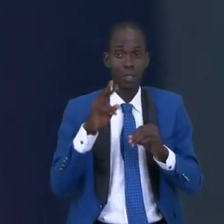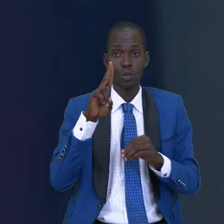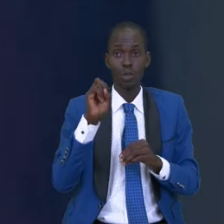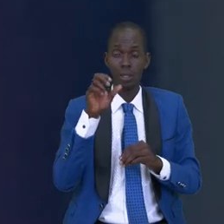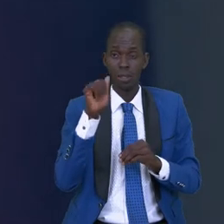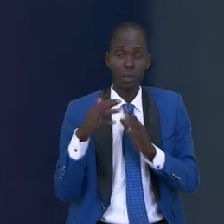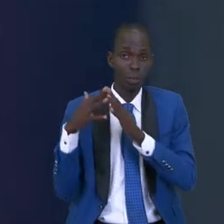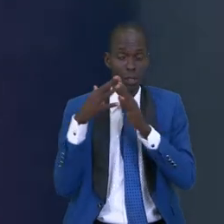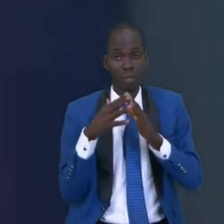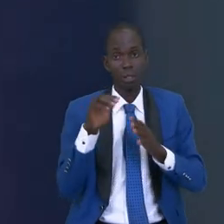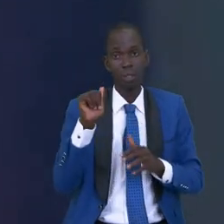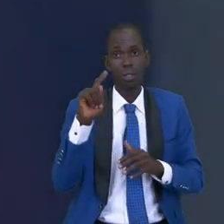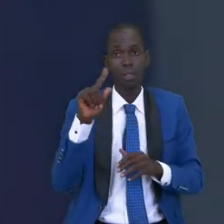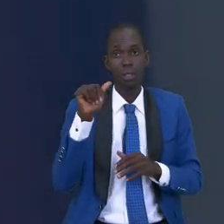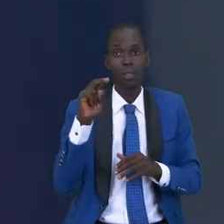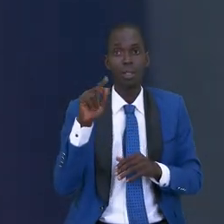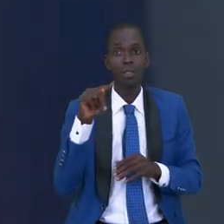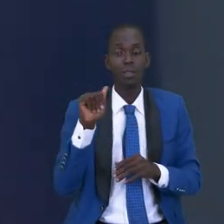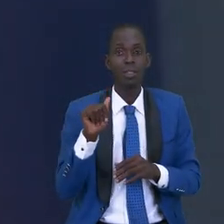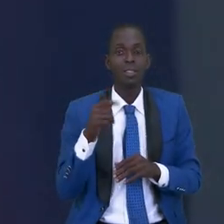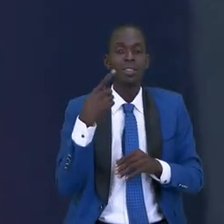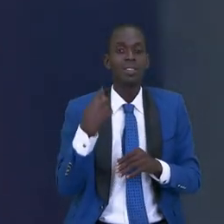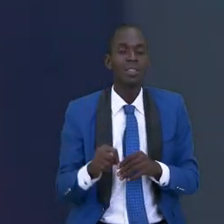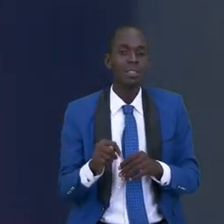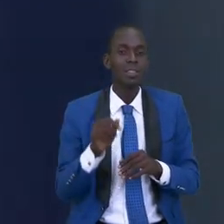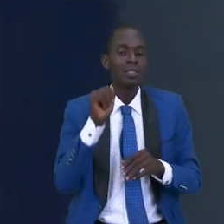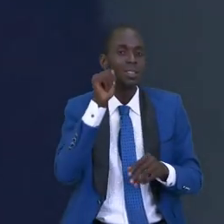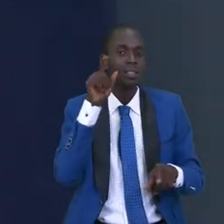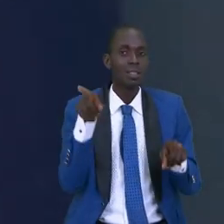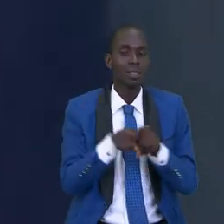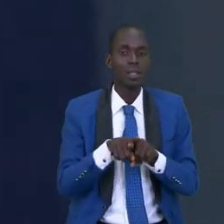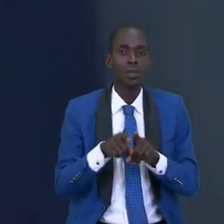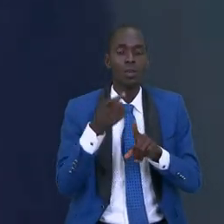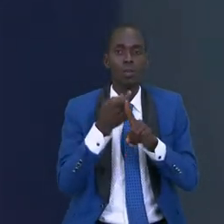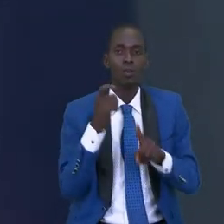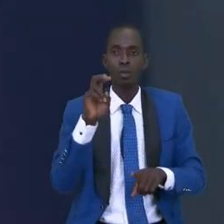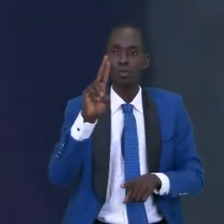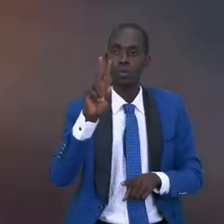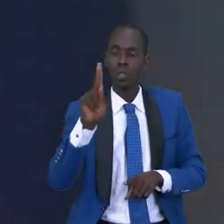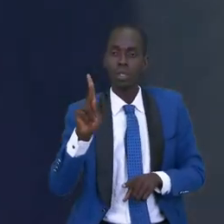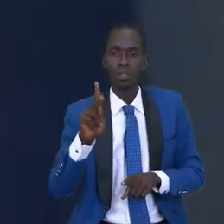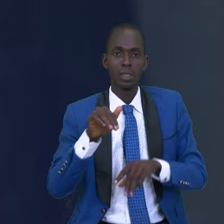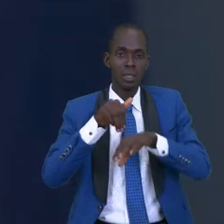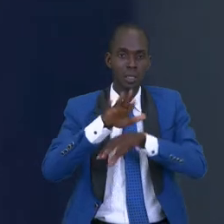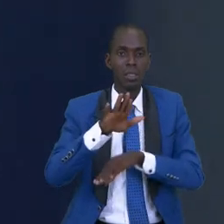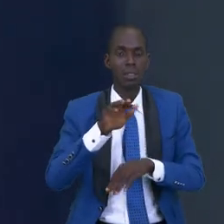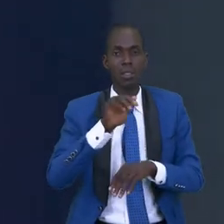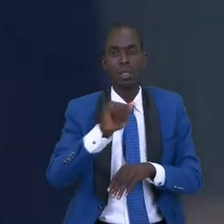going on, my sister from Nigeria, from UK, sent me a link that the crusade had just started. Our daddy in the Lord,